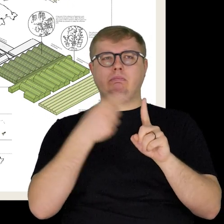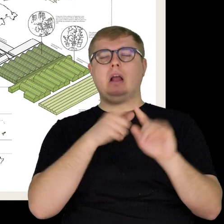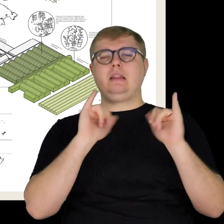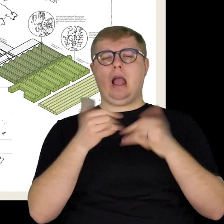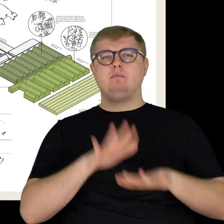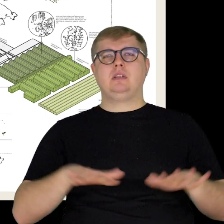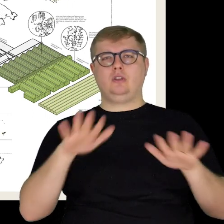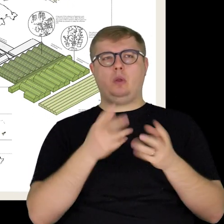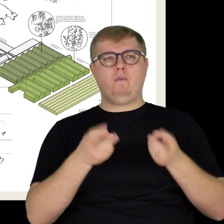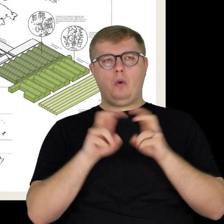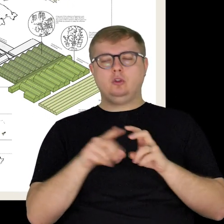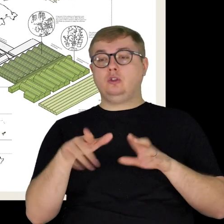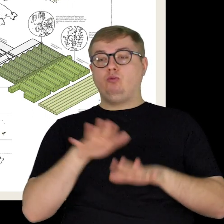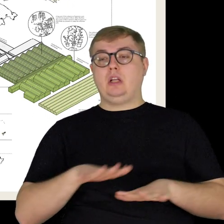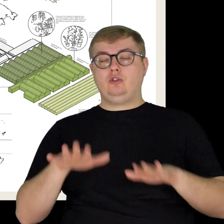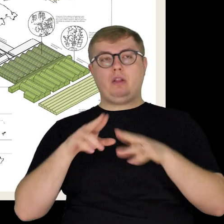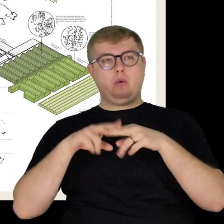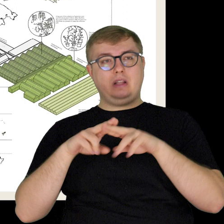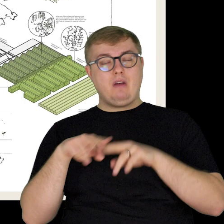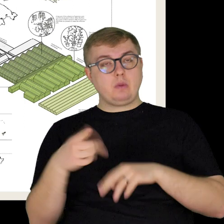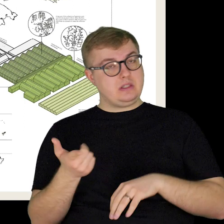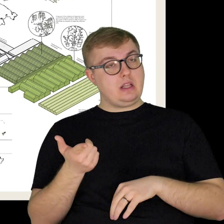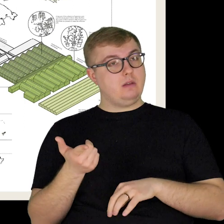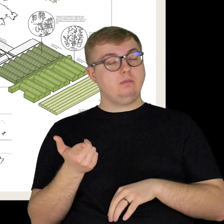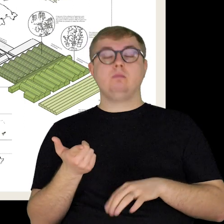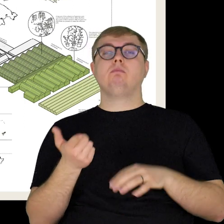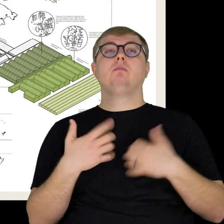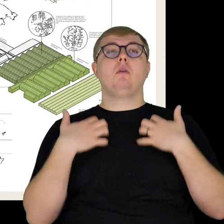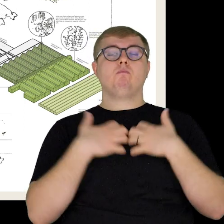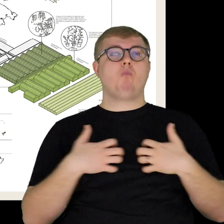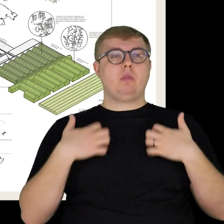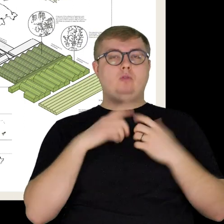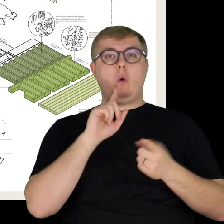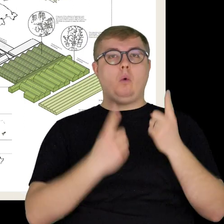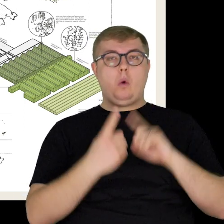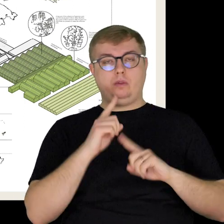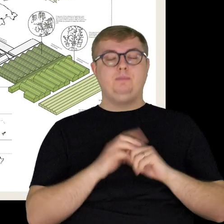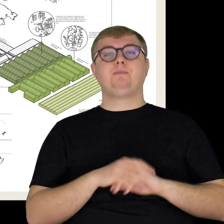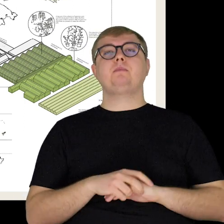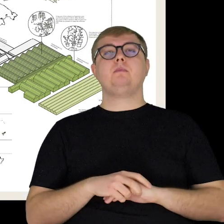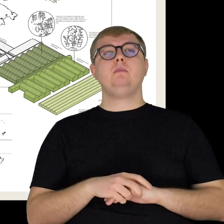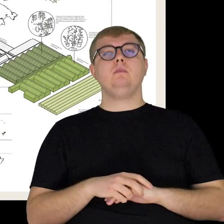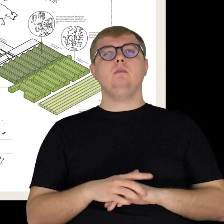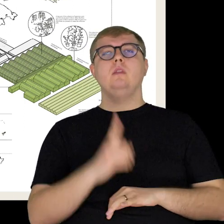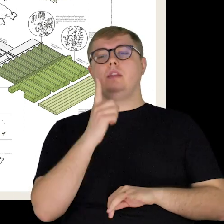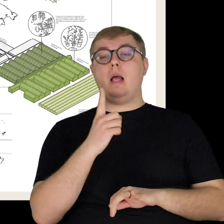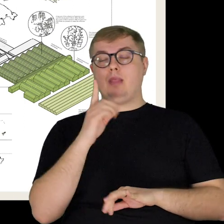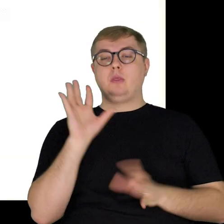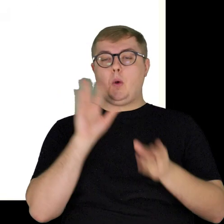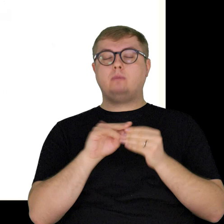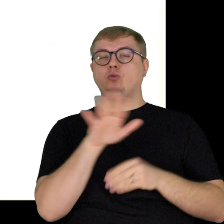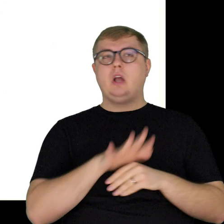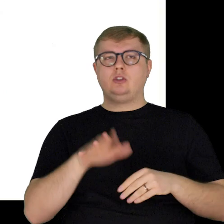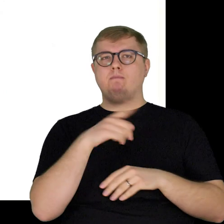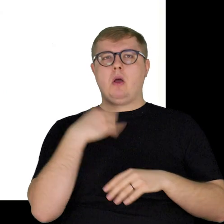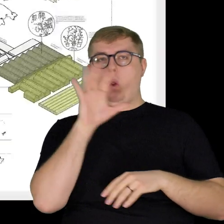conservation within the Botanic Gardens? And one of the spaces that we looked at was the glass house, which you can see in sort of the